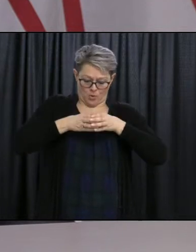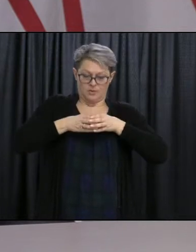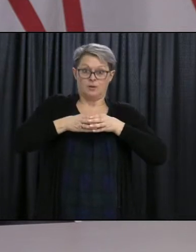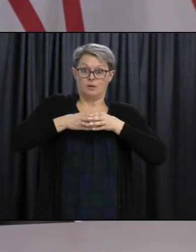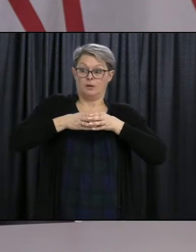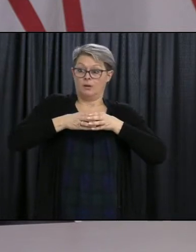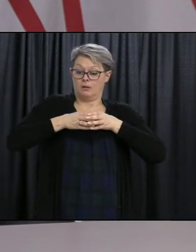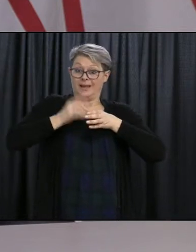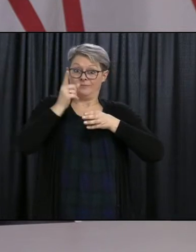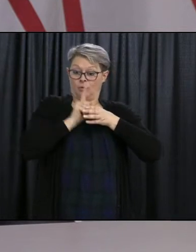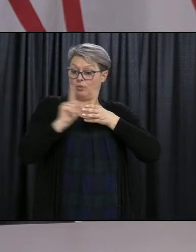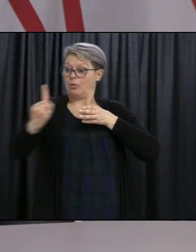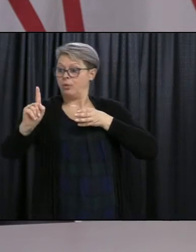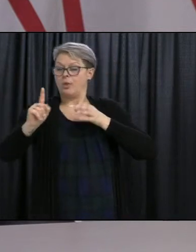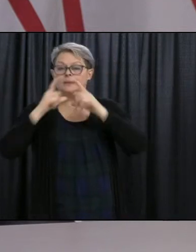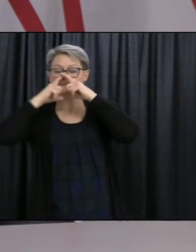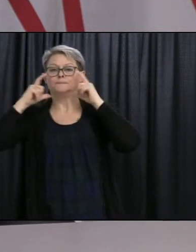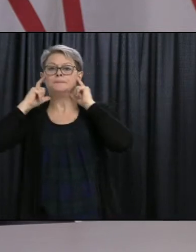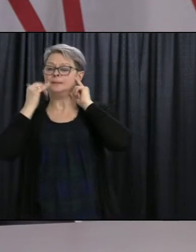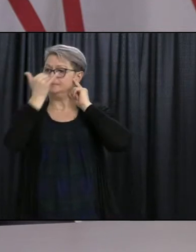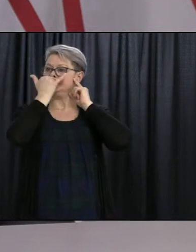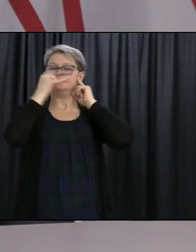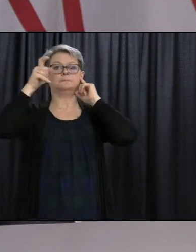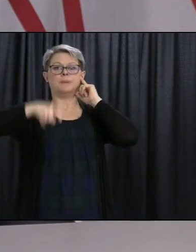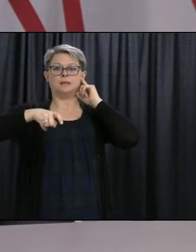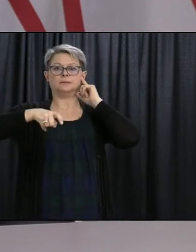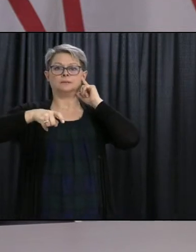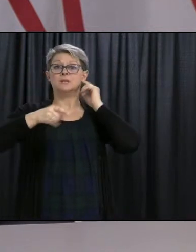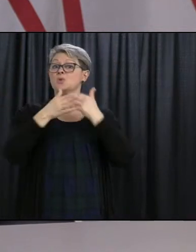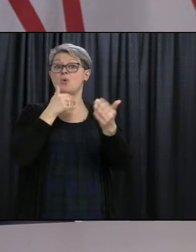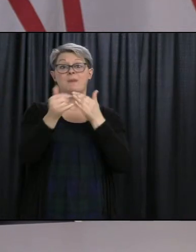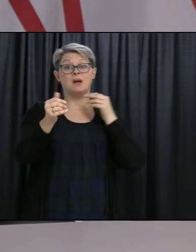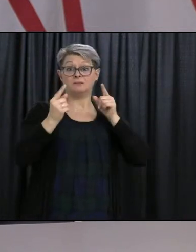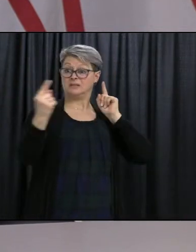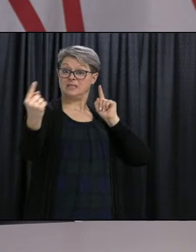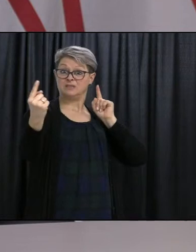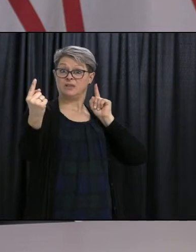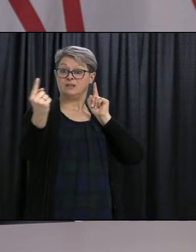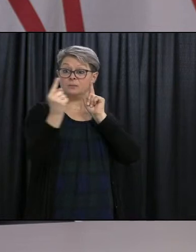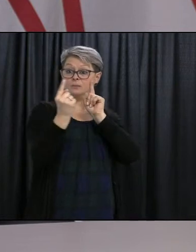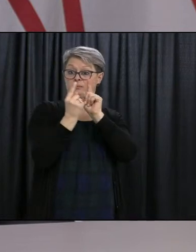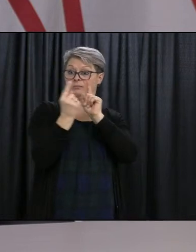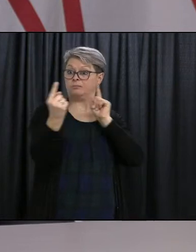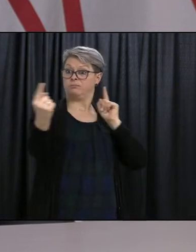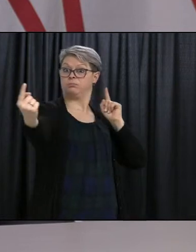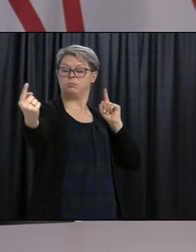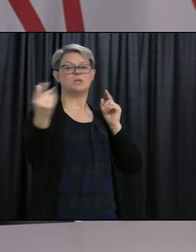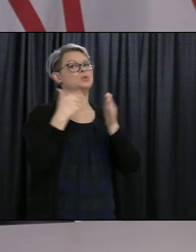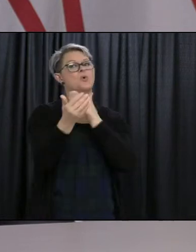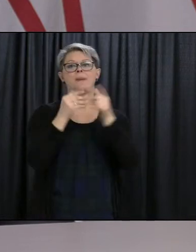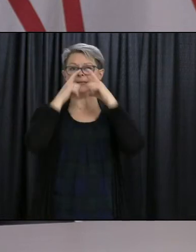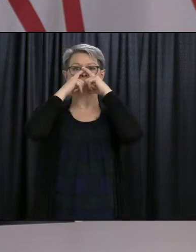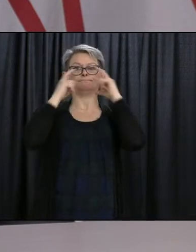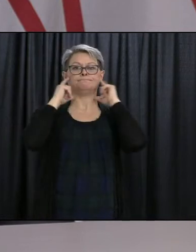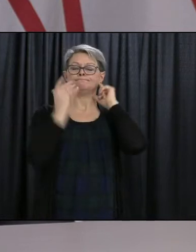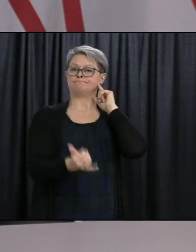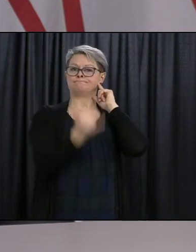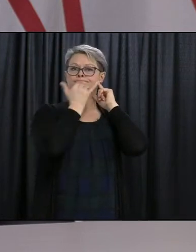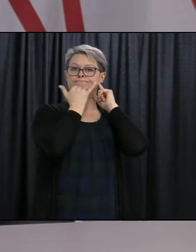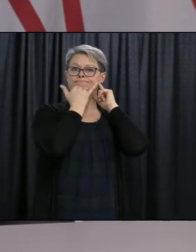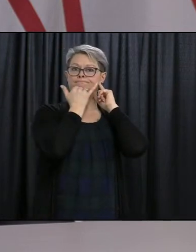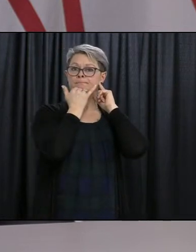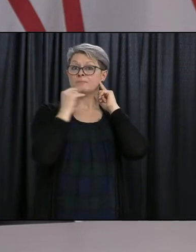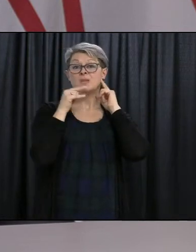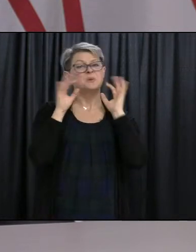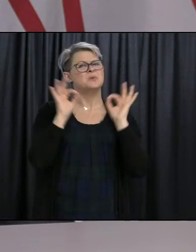mask. And it doesn't matter if you're 6 feet together or not 6 feet together, just, it's a small thing that you can